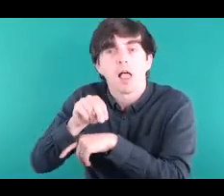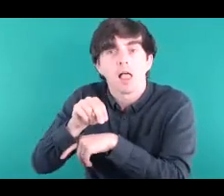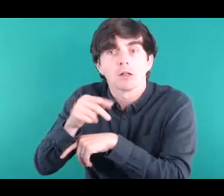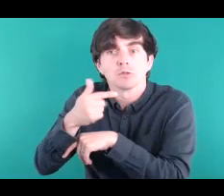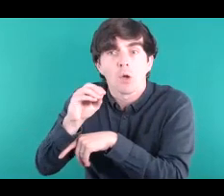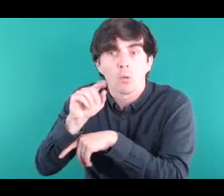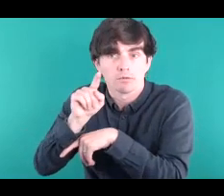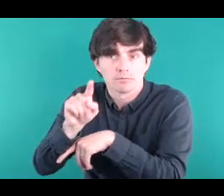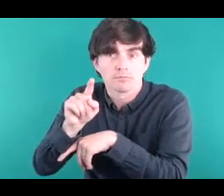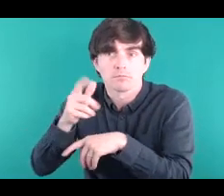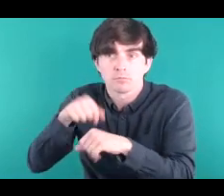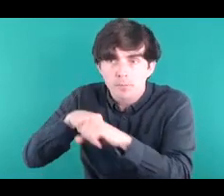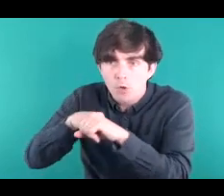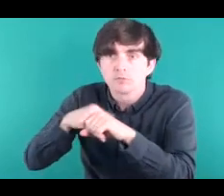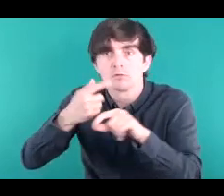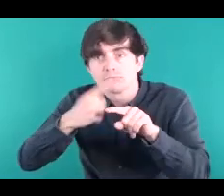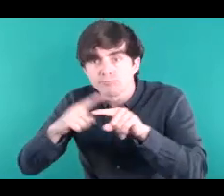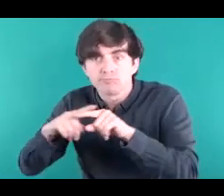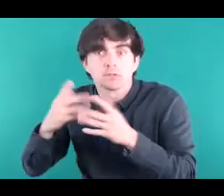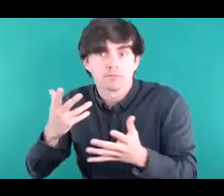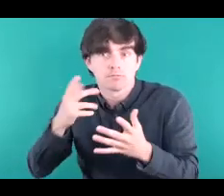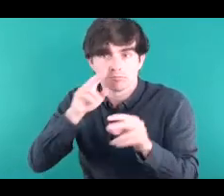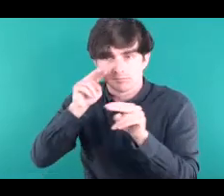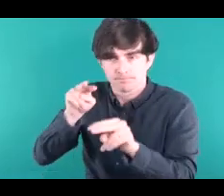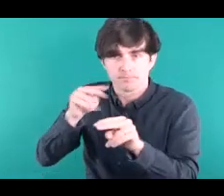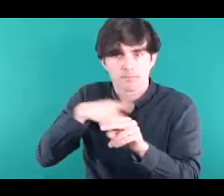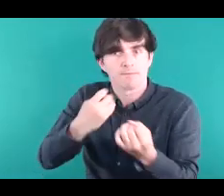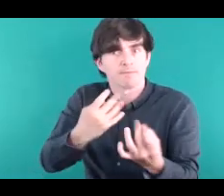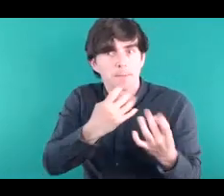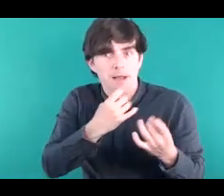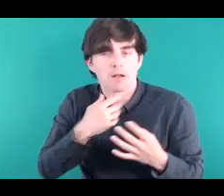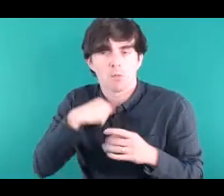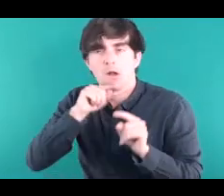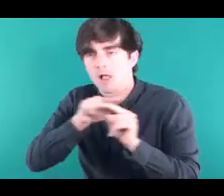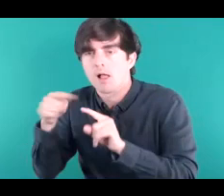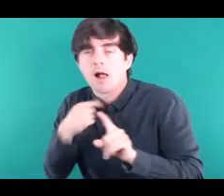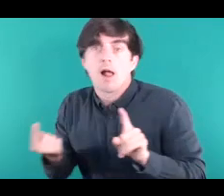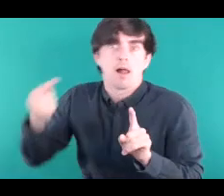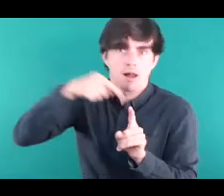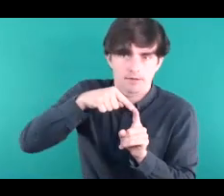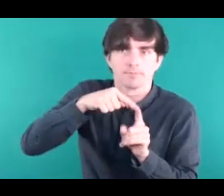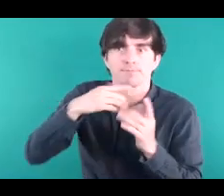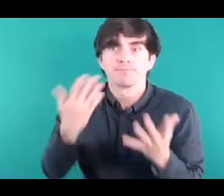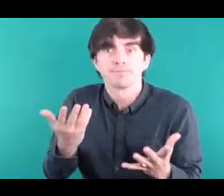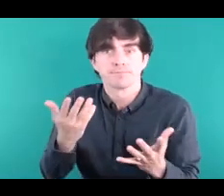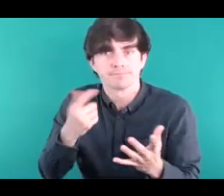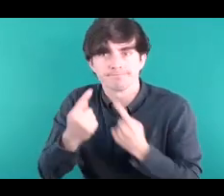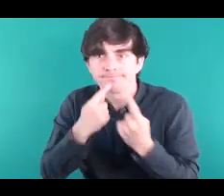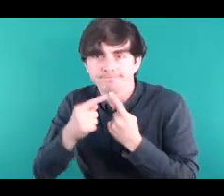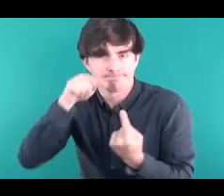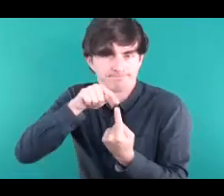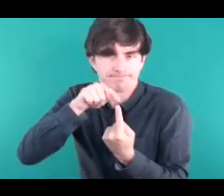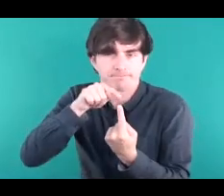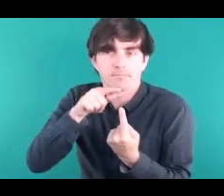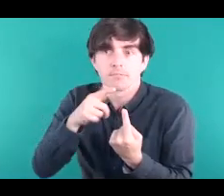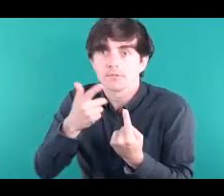year, would be definitely ensuring that economic recovery programs are inclusive, The development of national disability